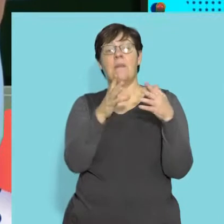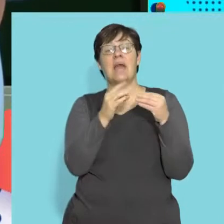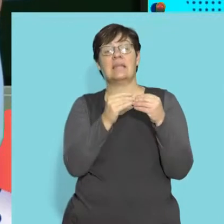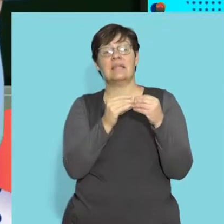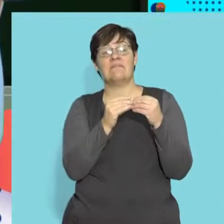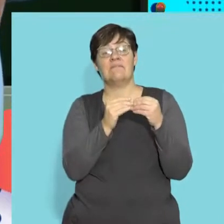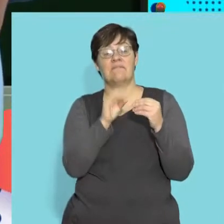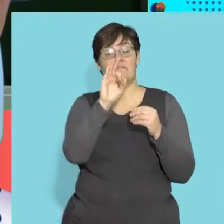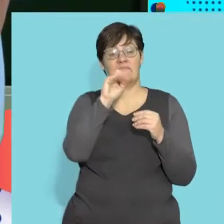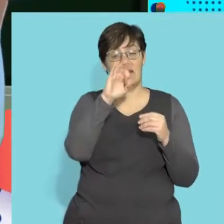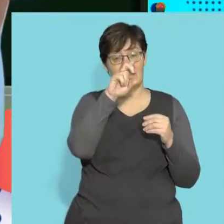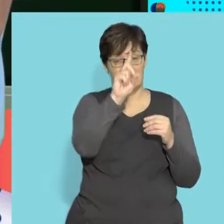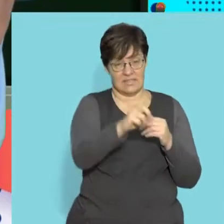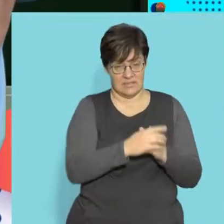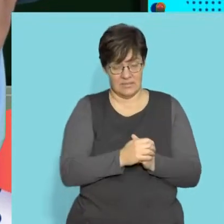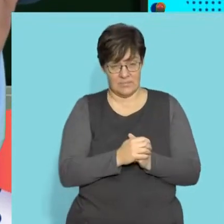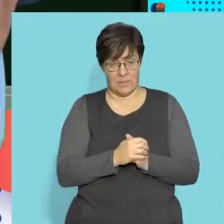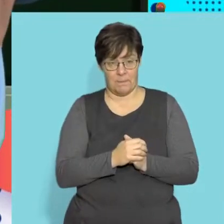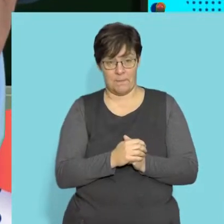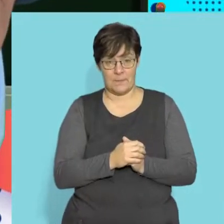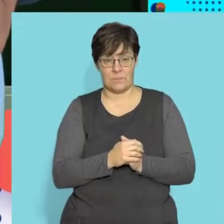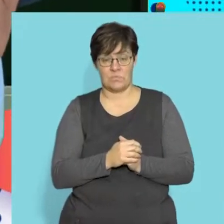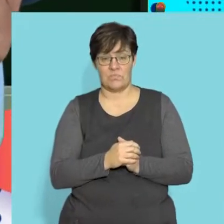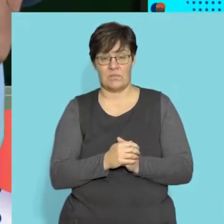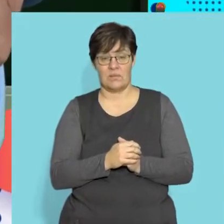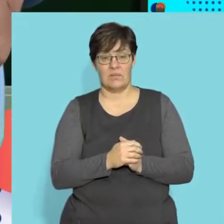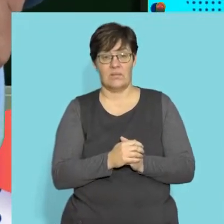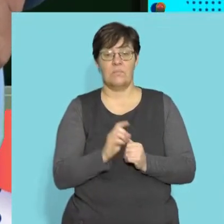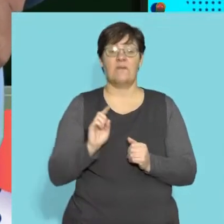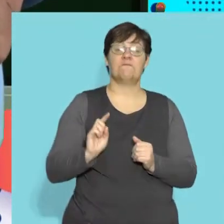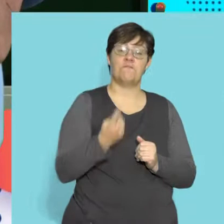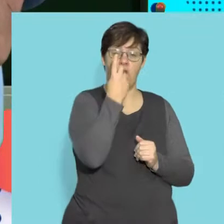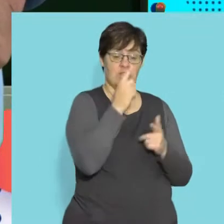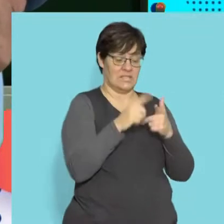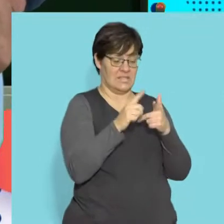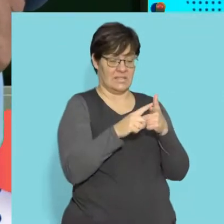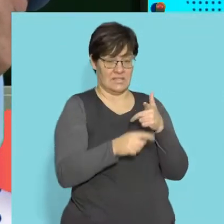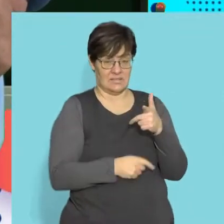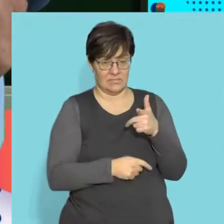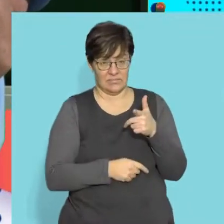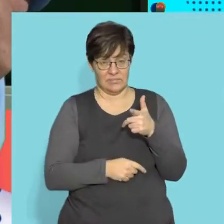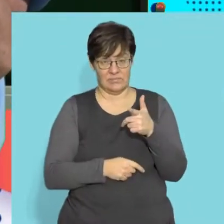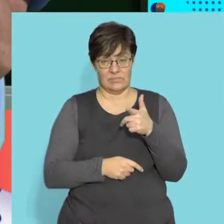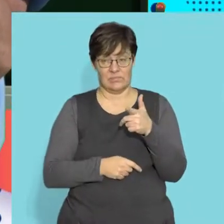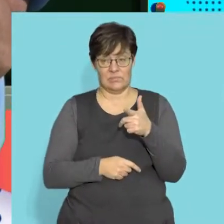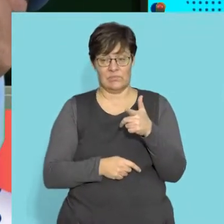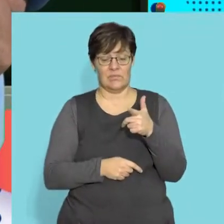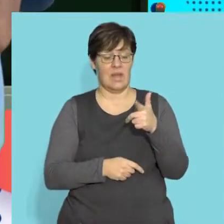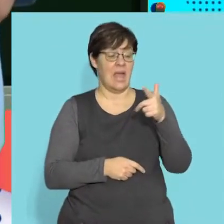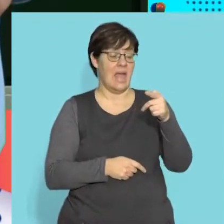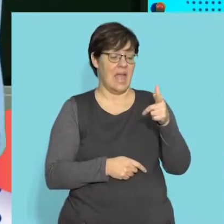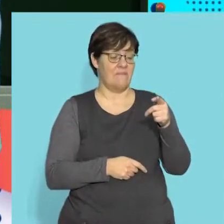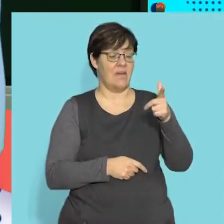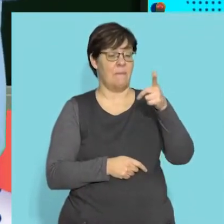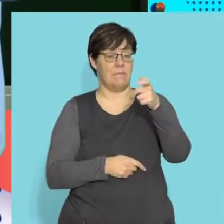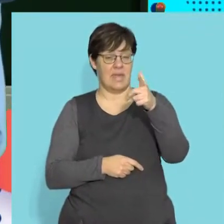magnetic field, and that, I say, field with an F goes for the first finger. Okay,